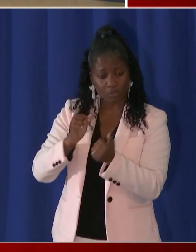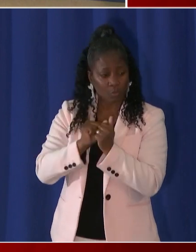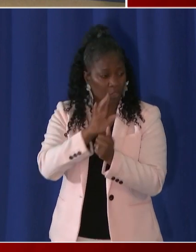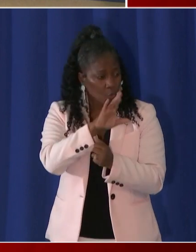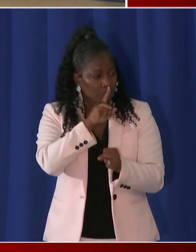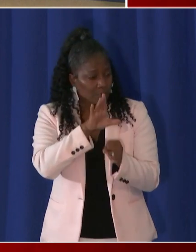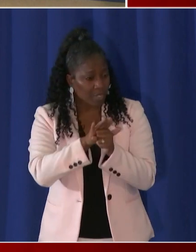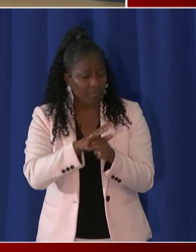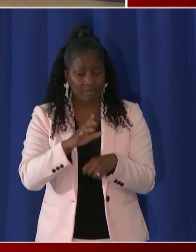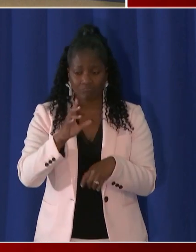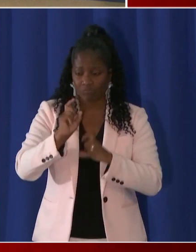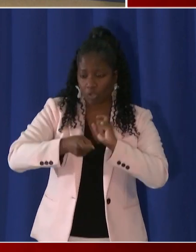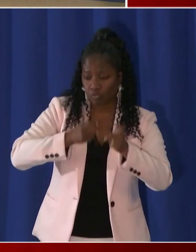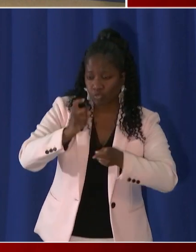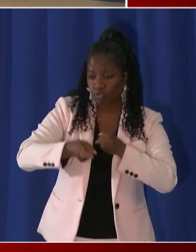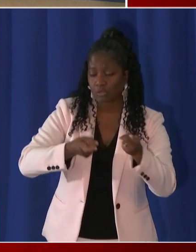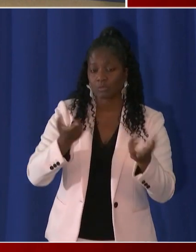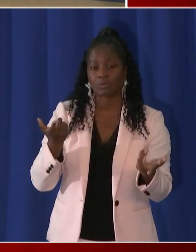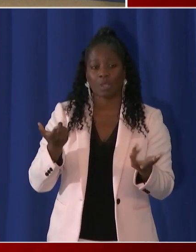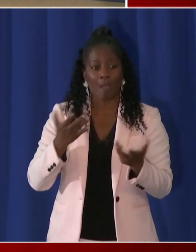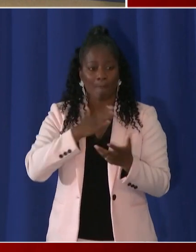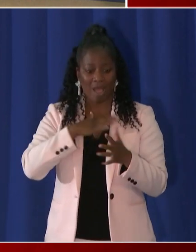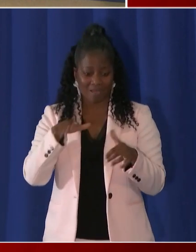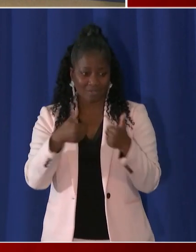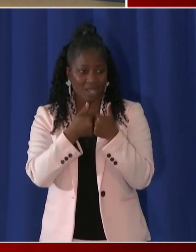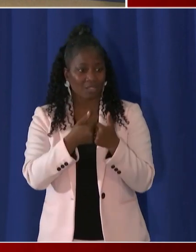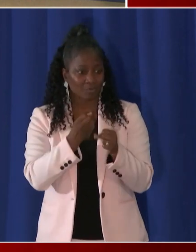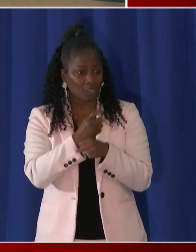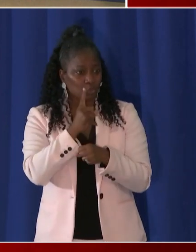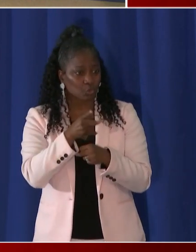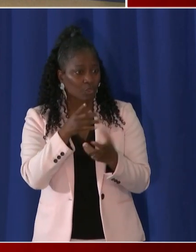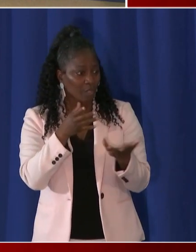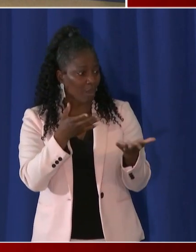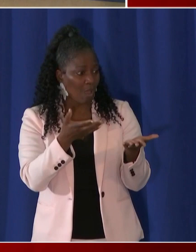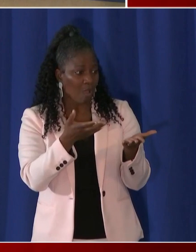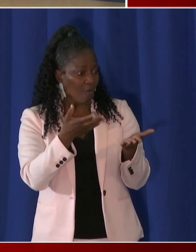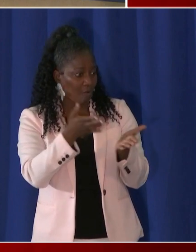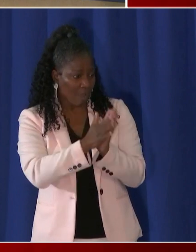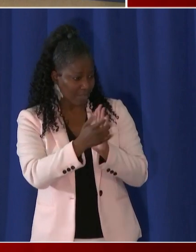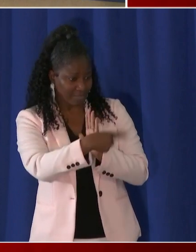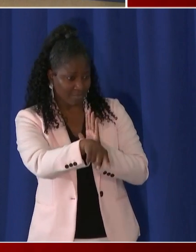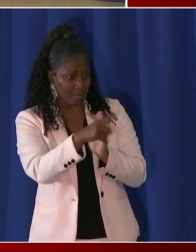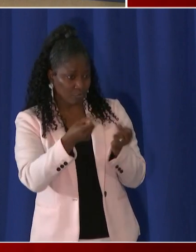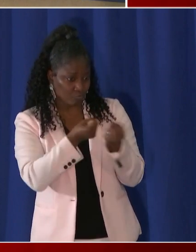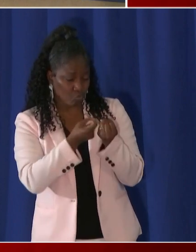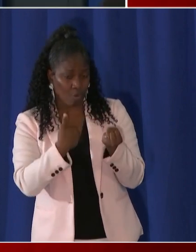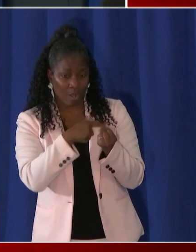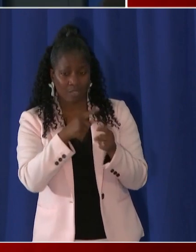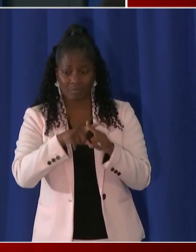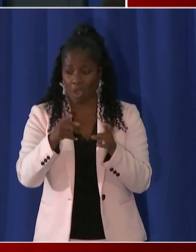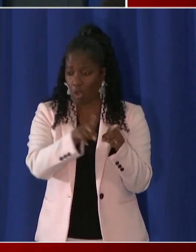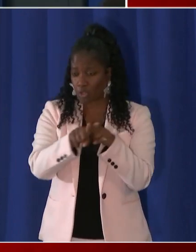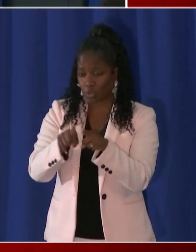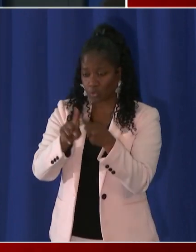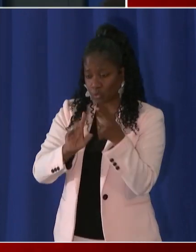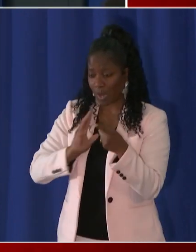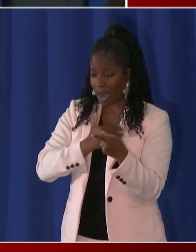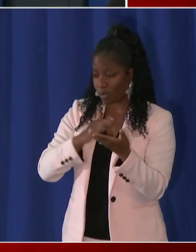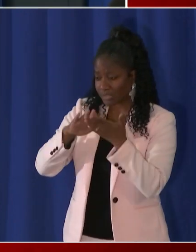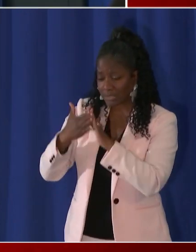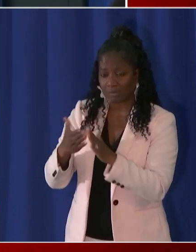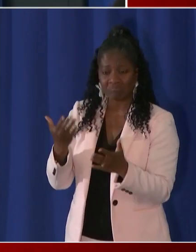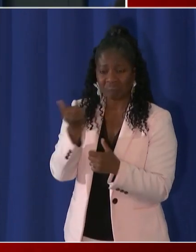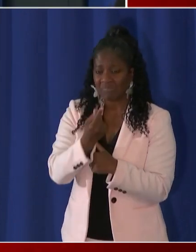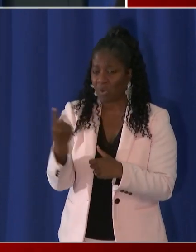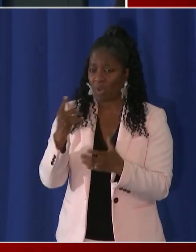and contribution. You know, my challenge to them really is to have skin in the game. And that's not just to our federal partners, but that's to community. That's to